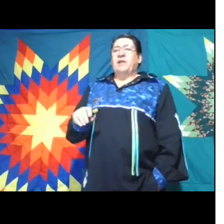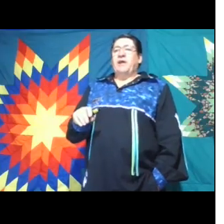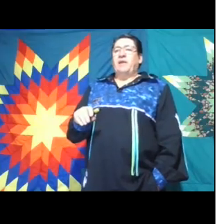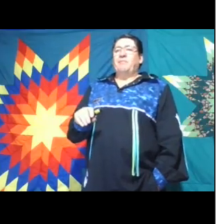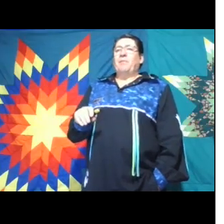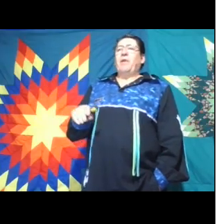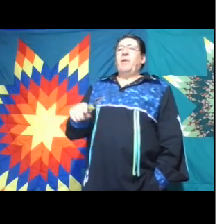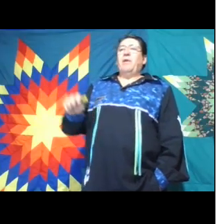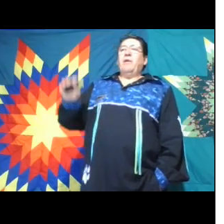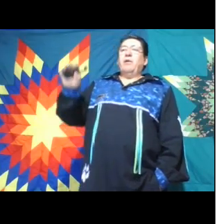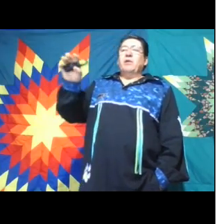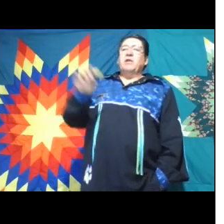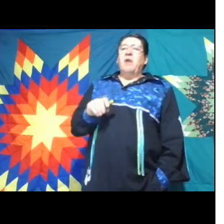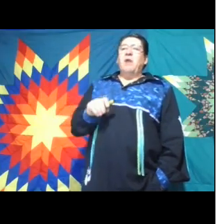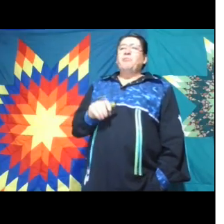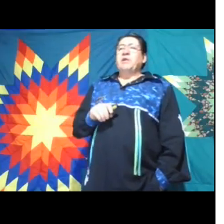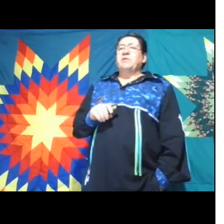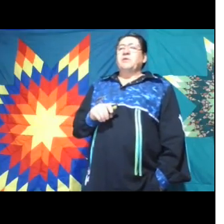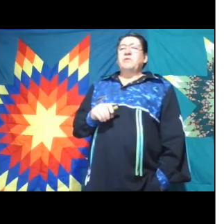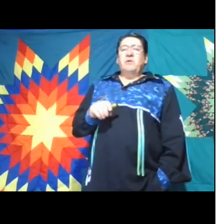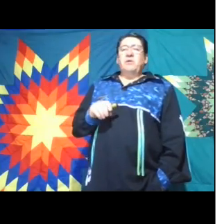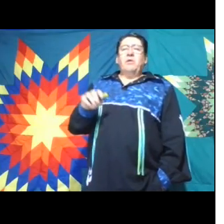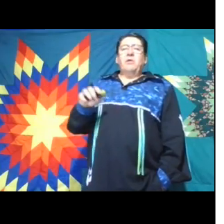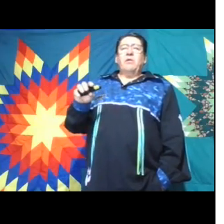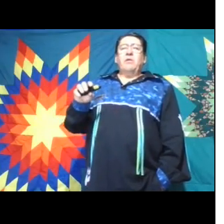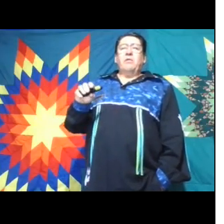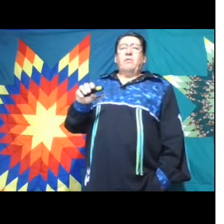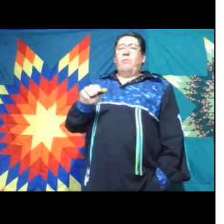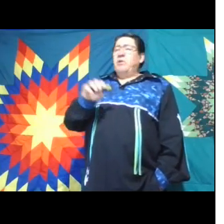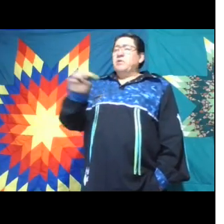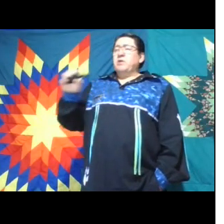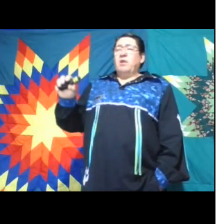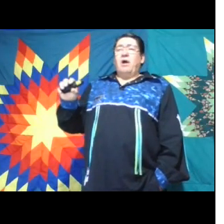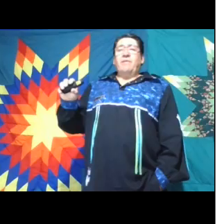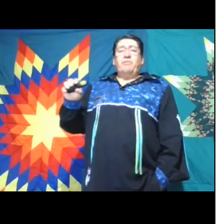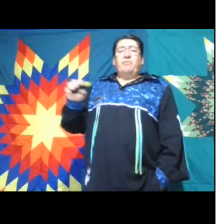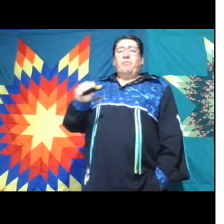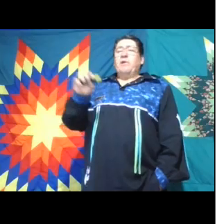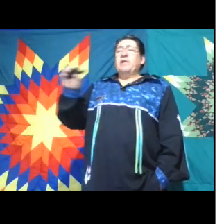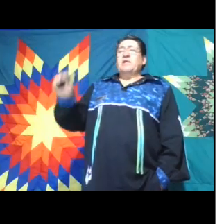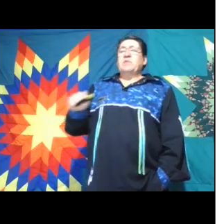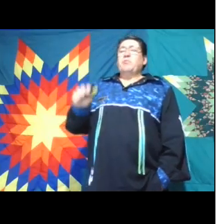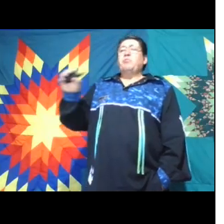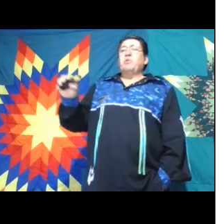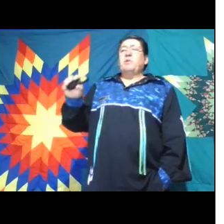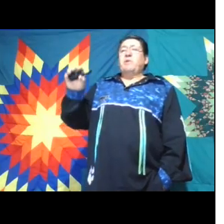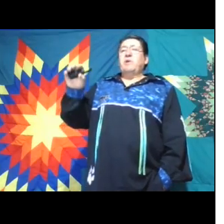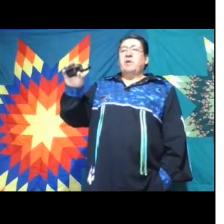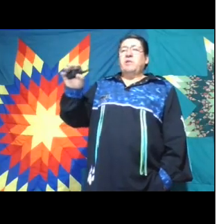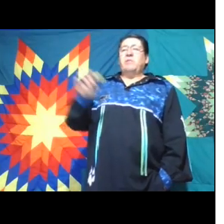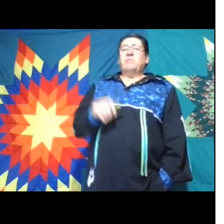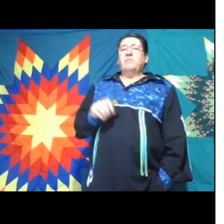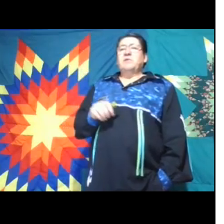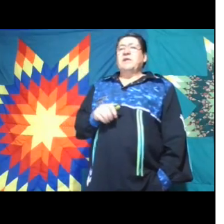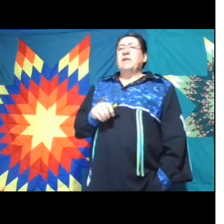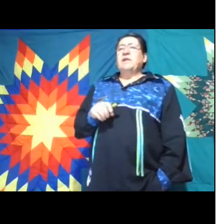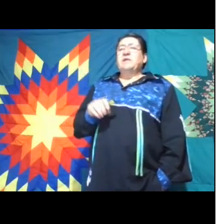are like that. On the top picture, there's a lot of Indigenous people living